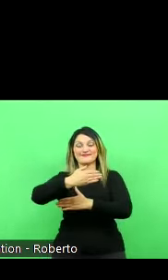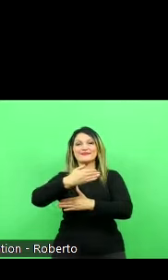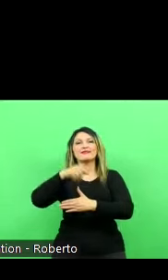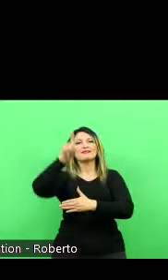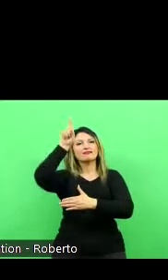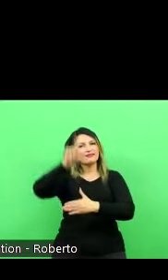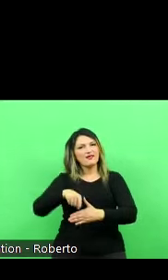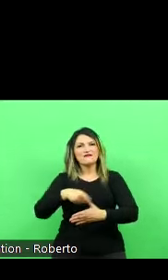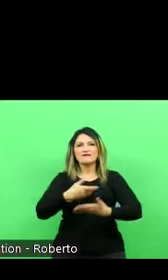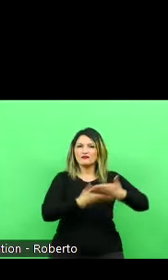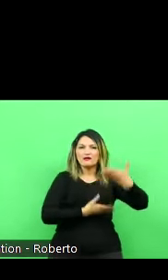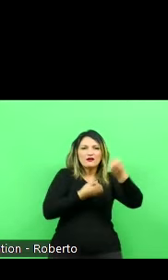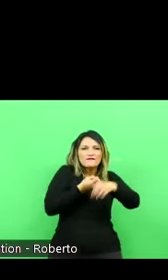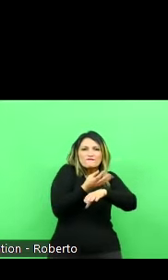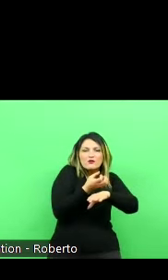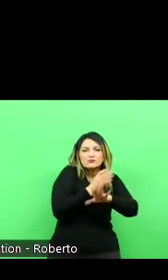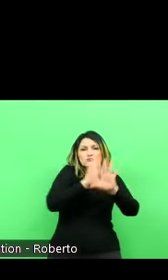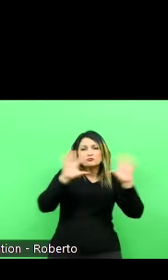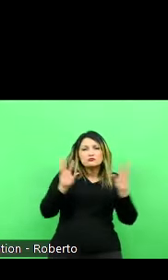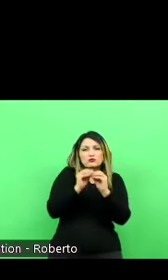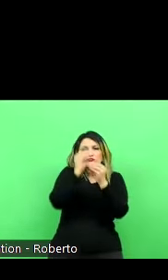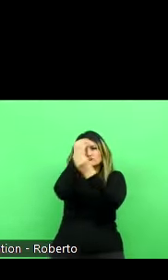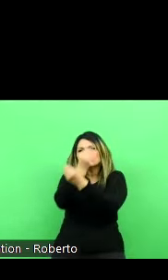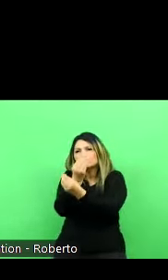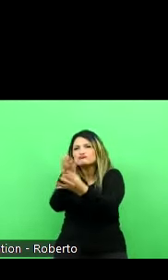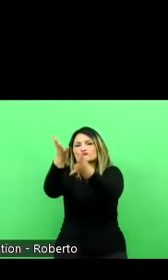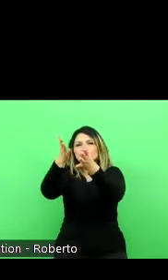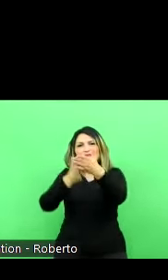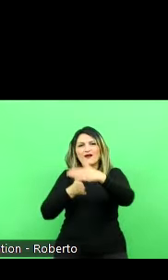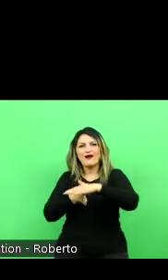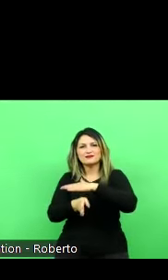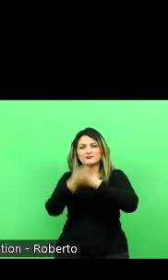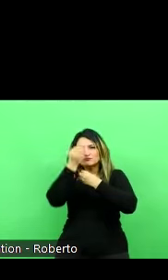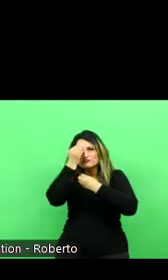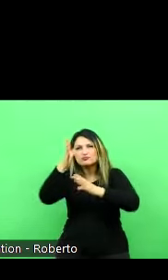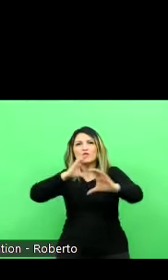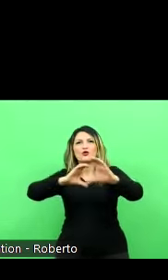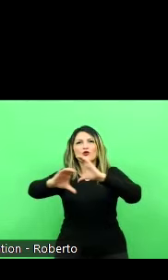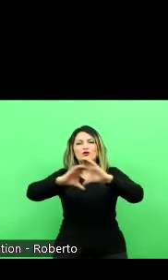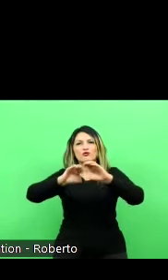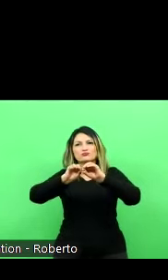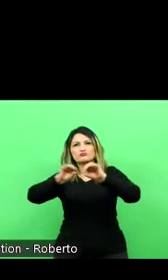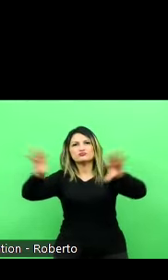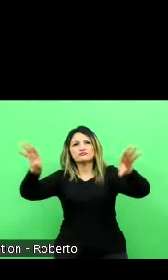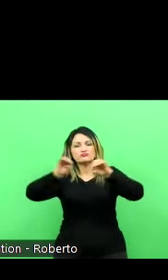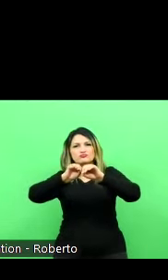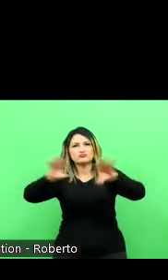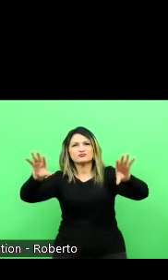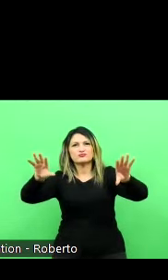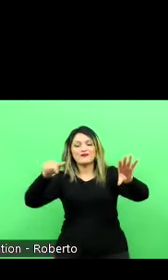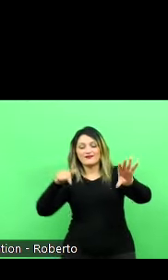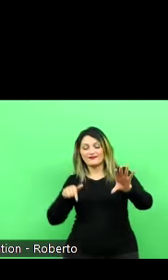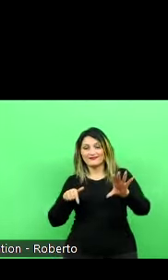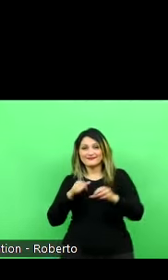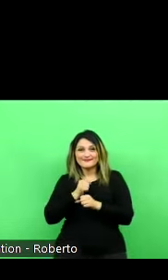improving communication and the dissemination of these emergency plans. We don't need to have more meetings. We need to work